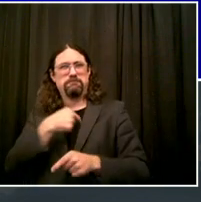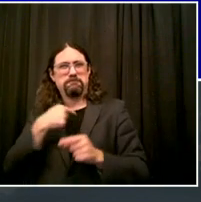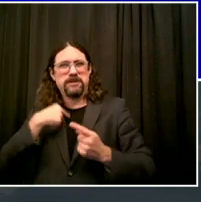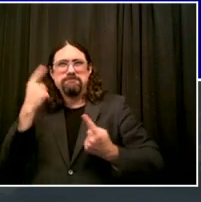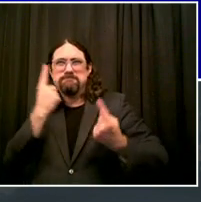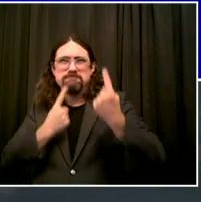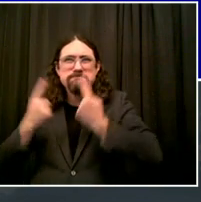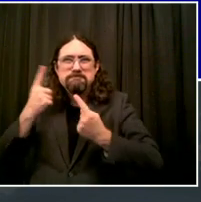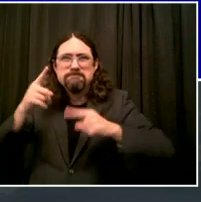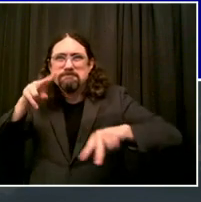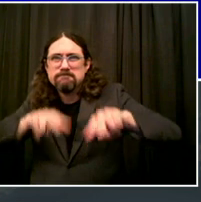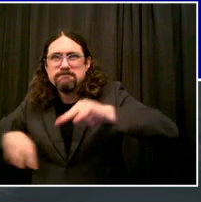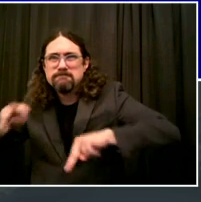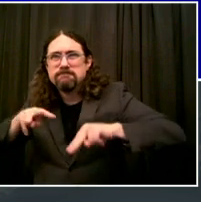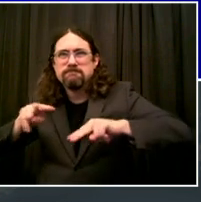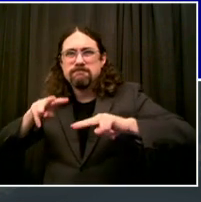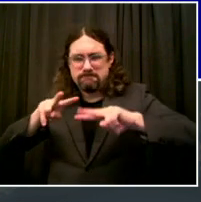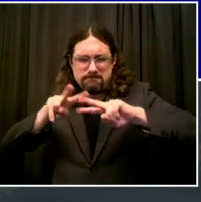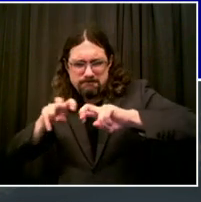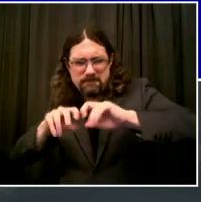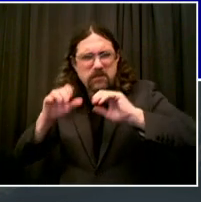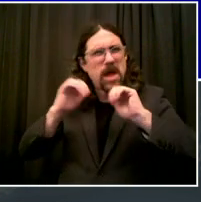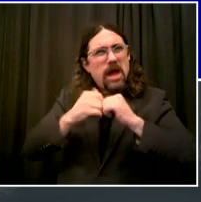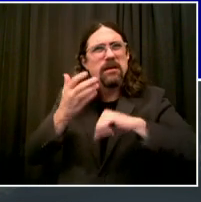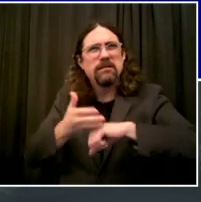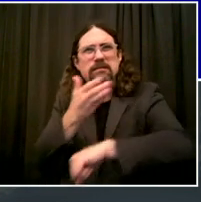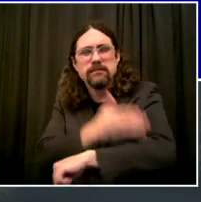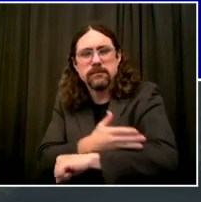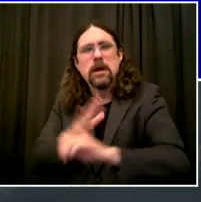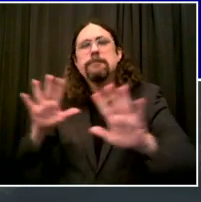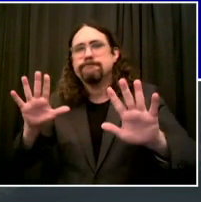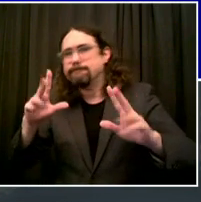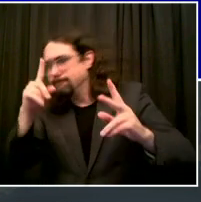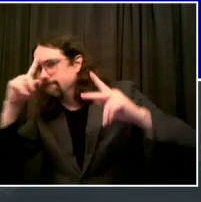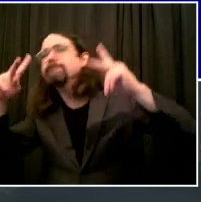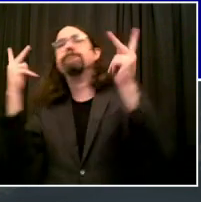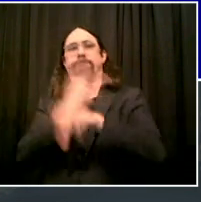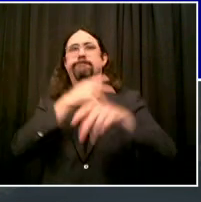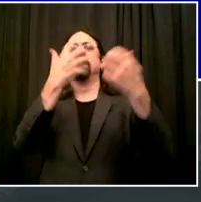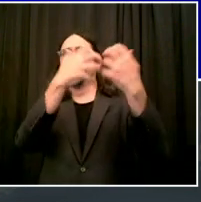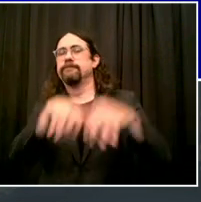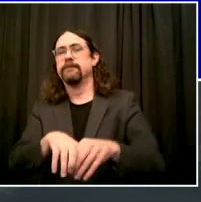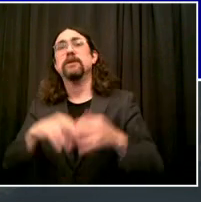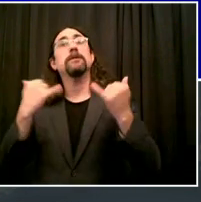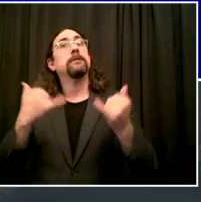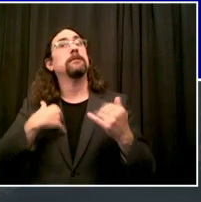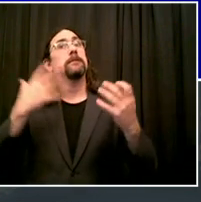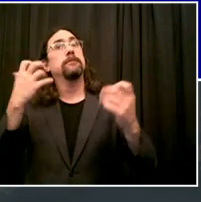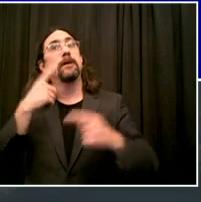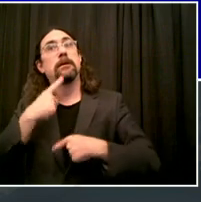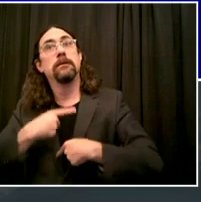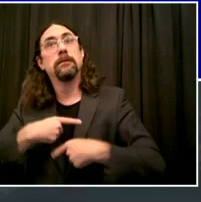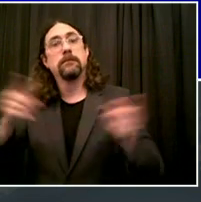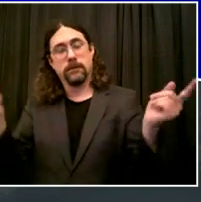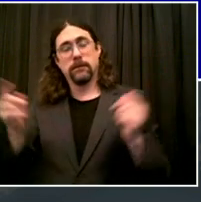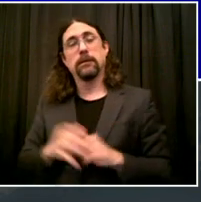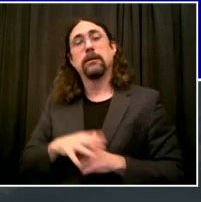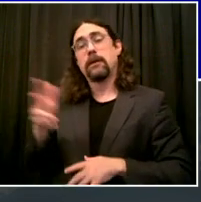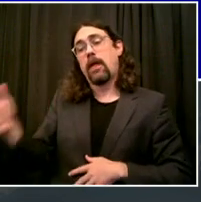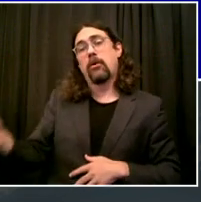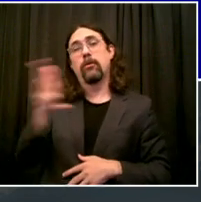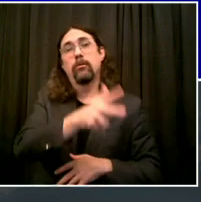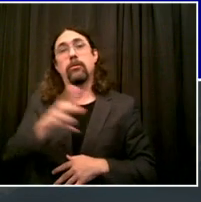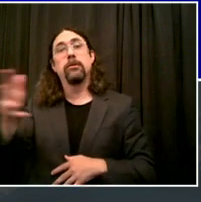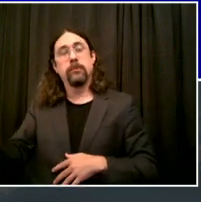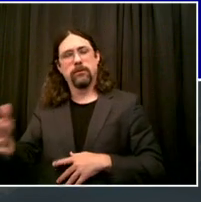rule where New Yorkers will only have to move their car once a week when alternate side parking is in effect. Now, sometimes, as we've seen, it